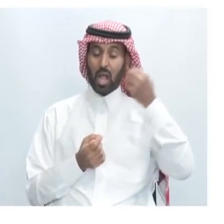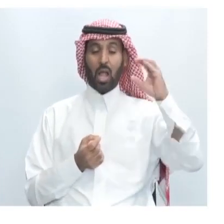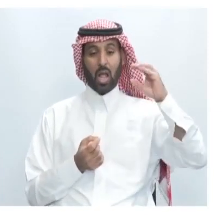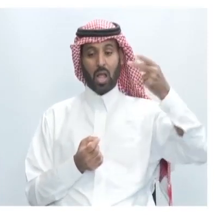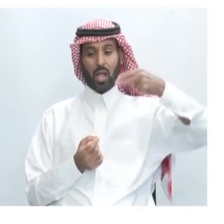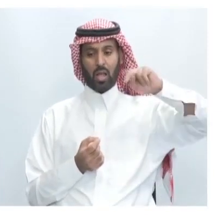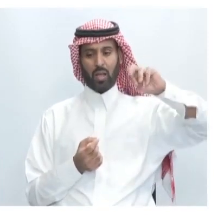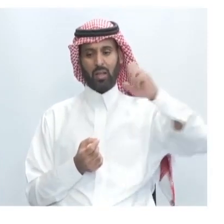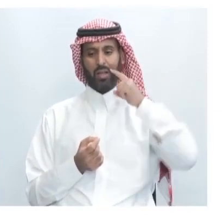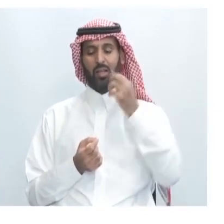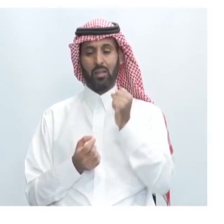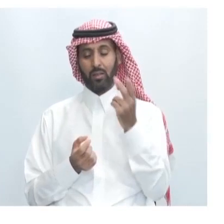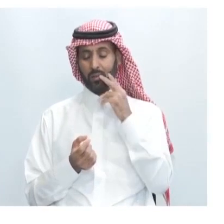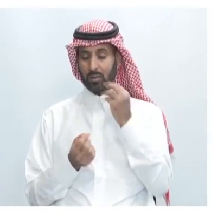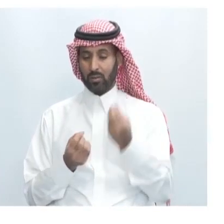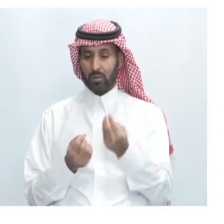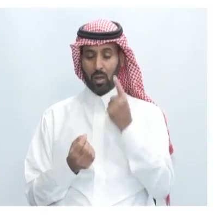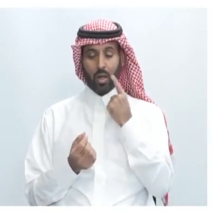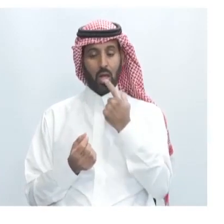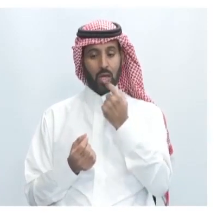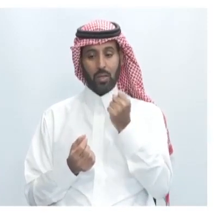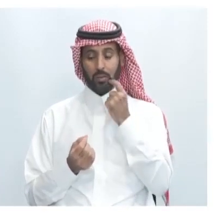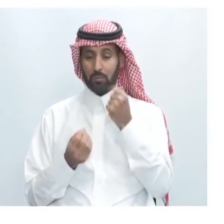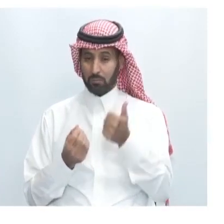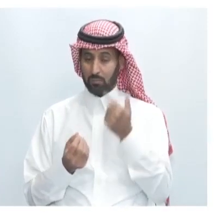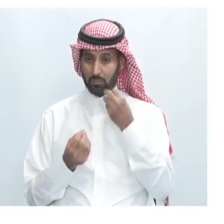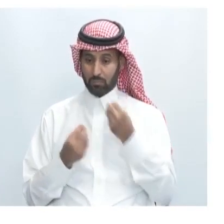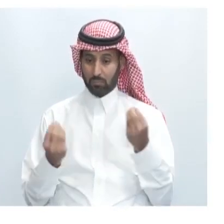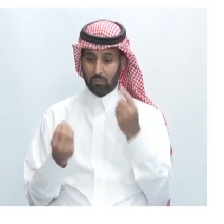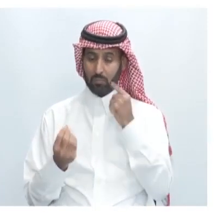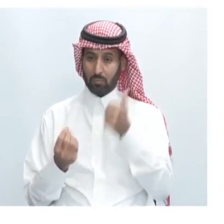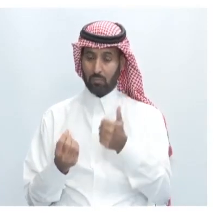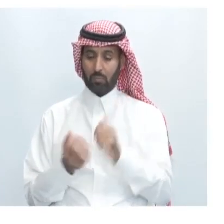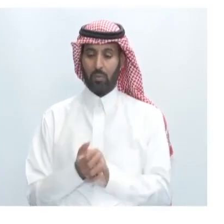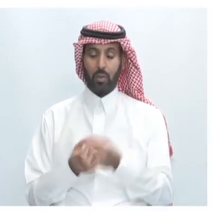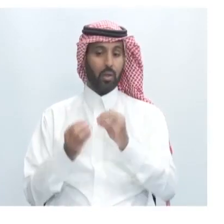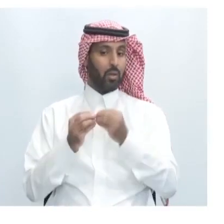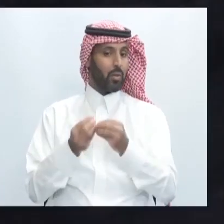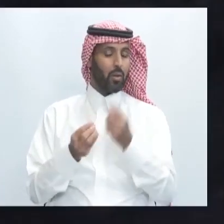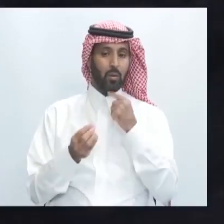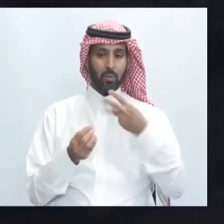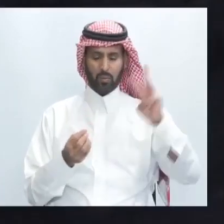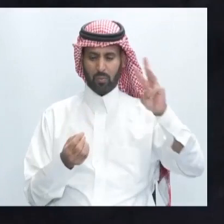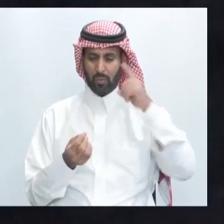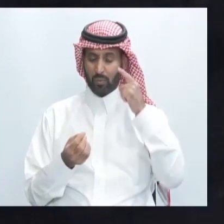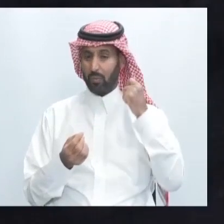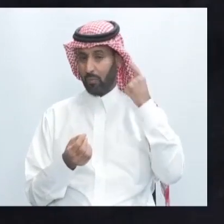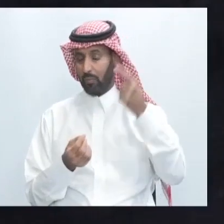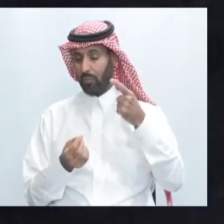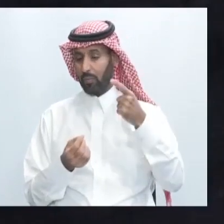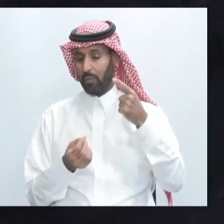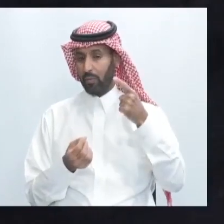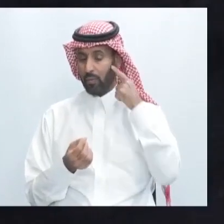white represents purity, innocence, and goodness. When you think the color white, you instantly think